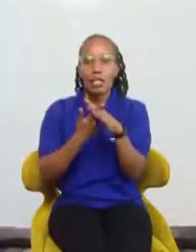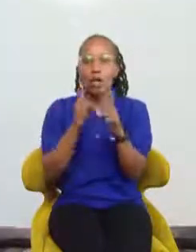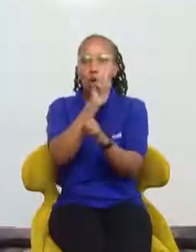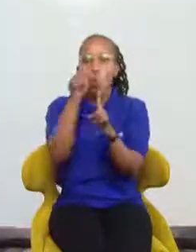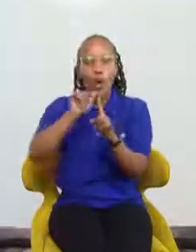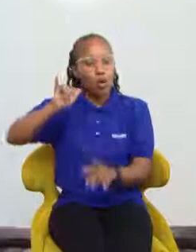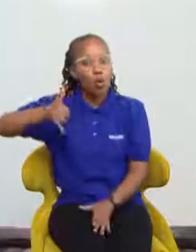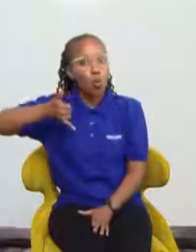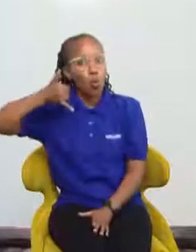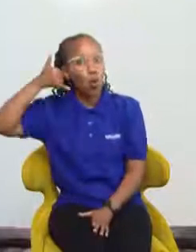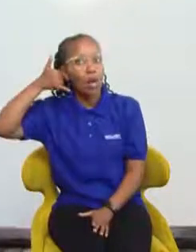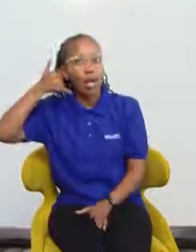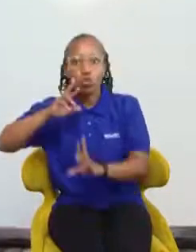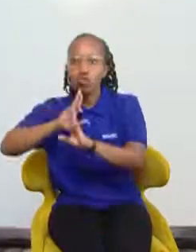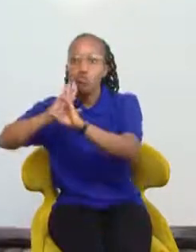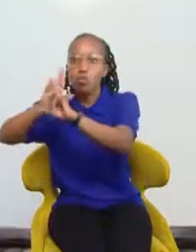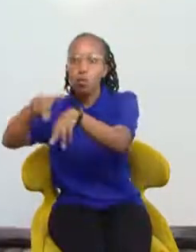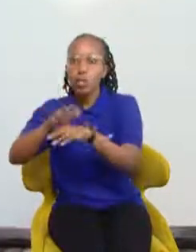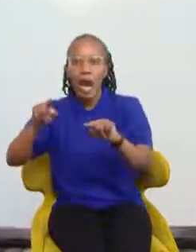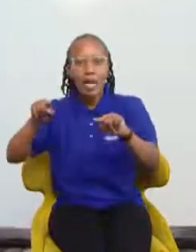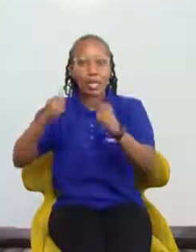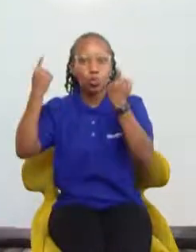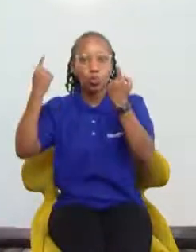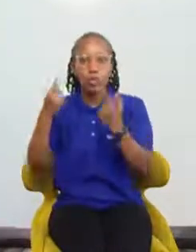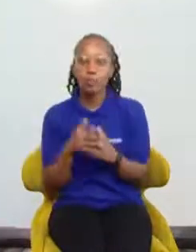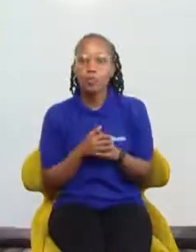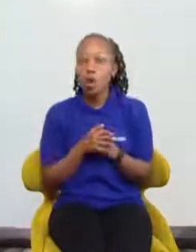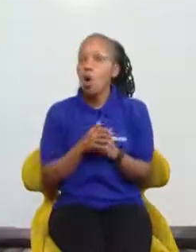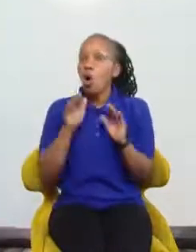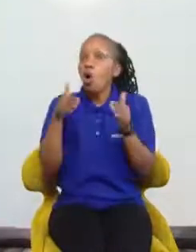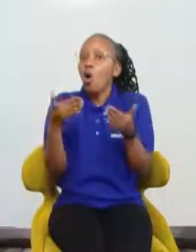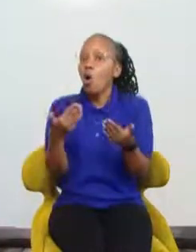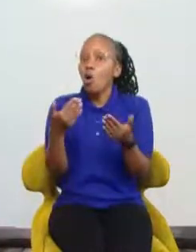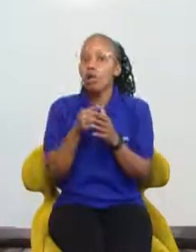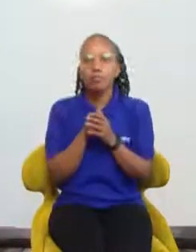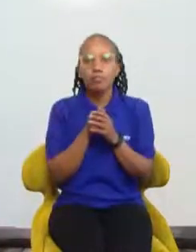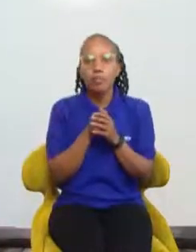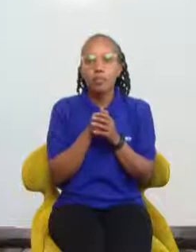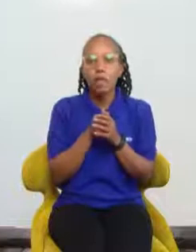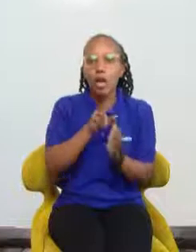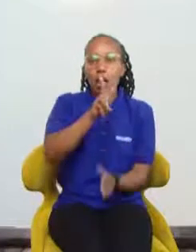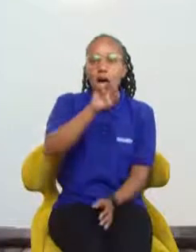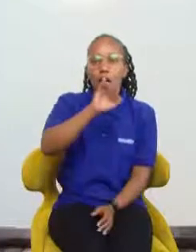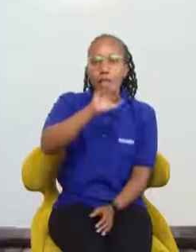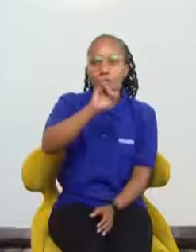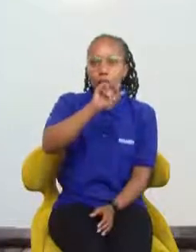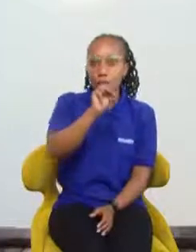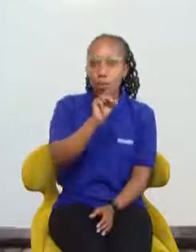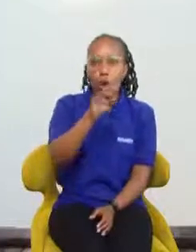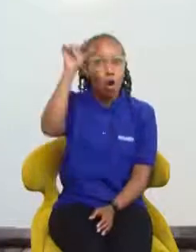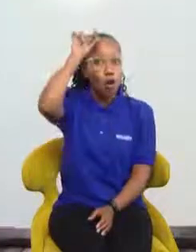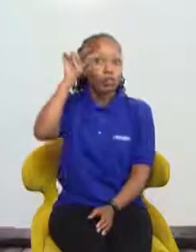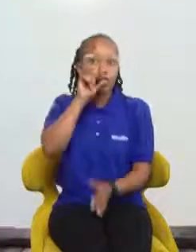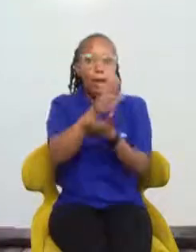phone call to report a dispute, or even as a victim, for instance, gender-based violence, which